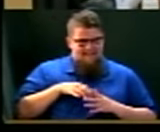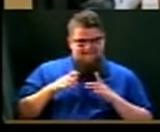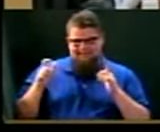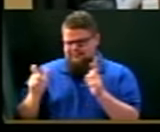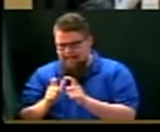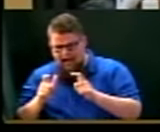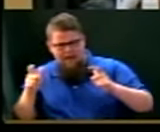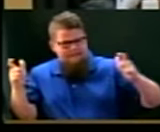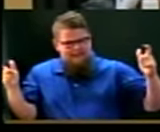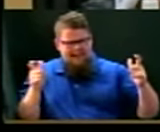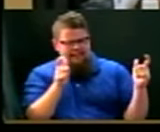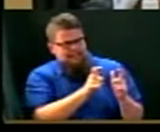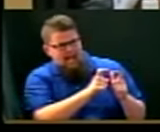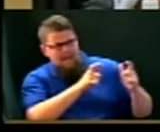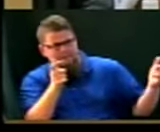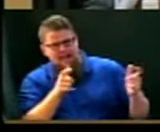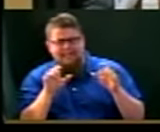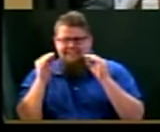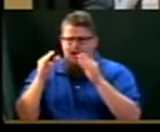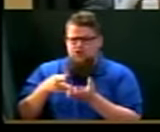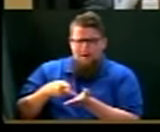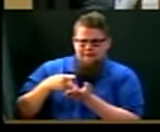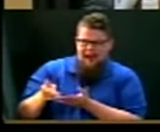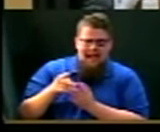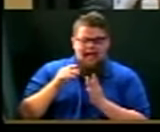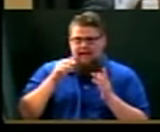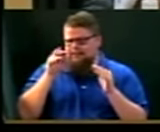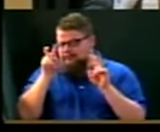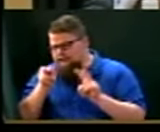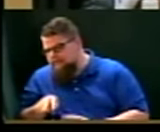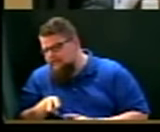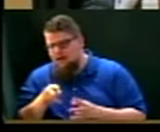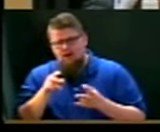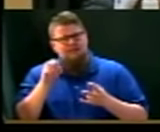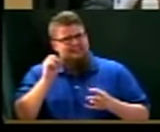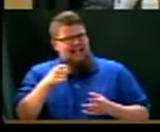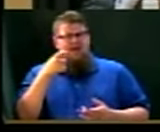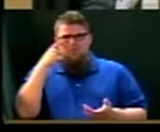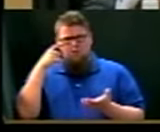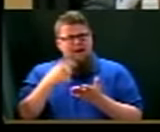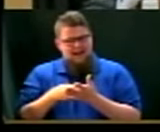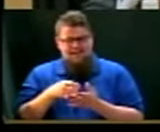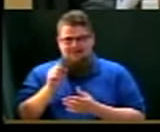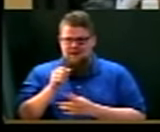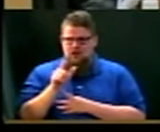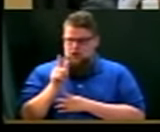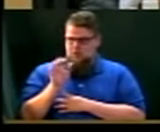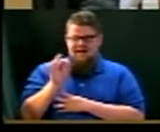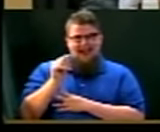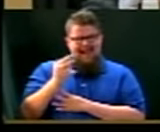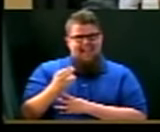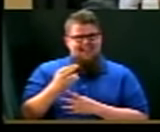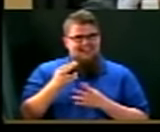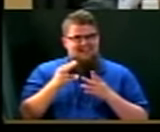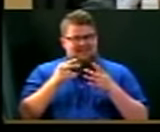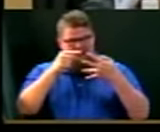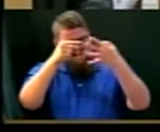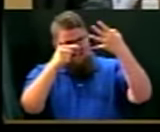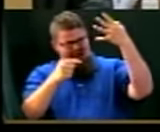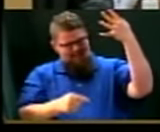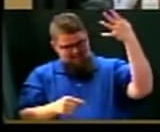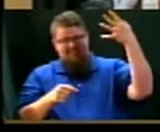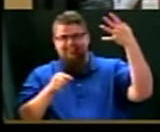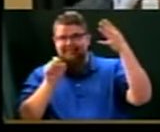like we have not looked at teacher compensation and don't recognize that I think we are, what, 29th in the state, and